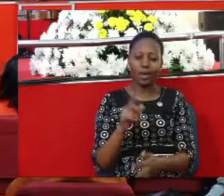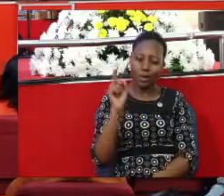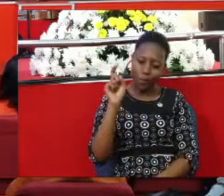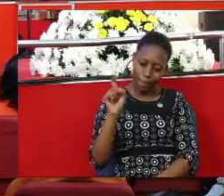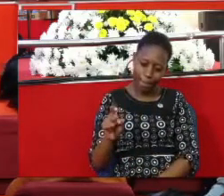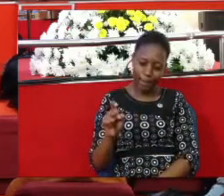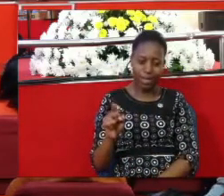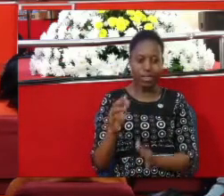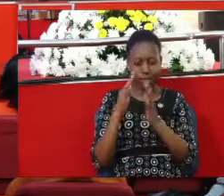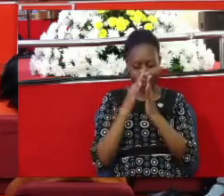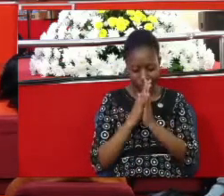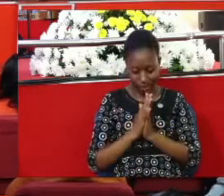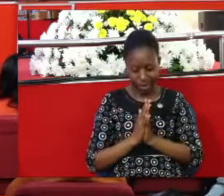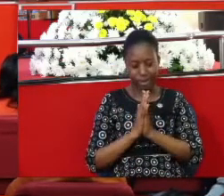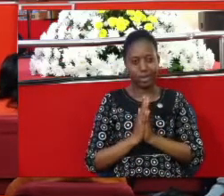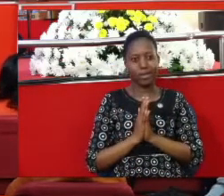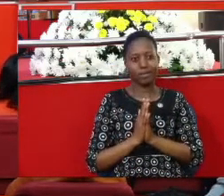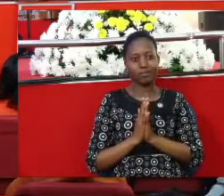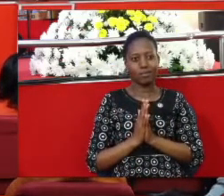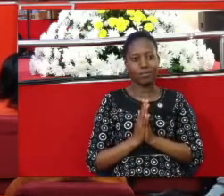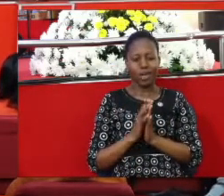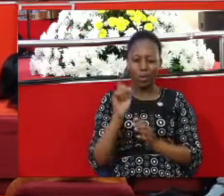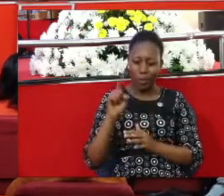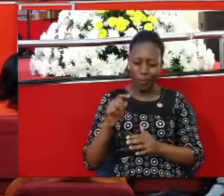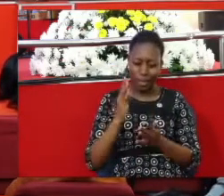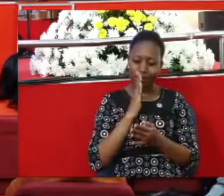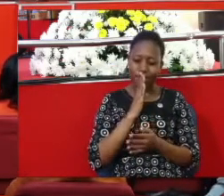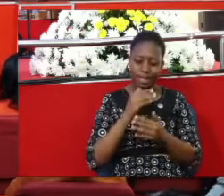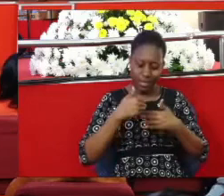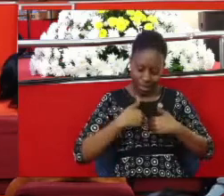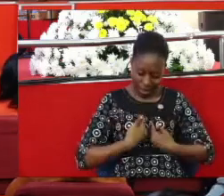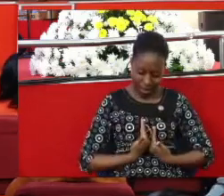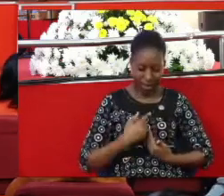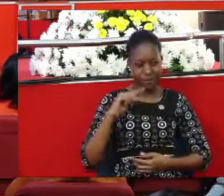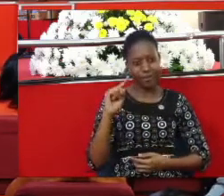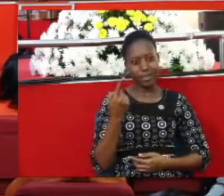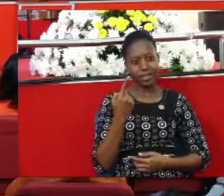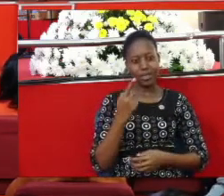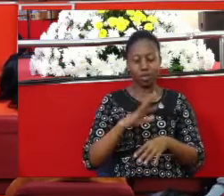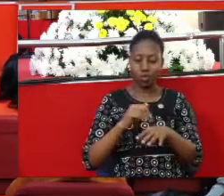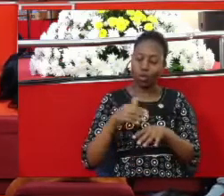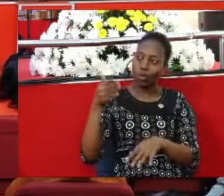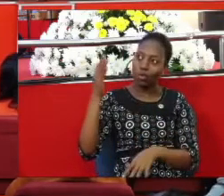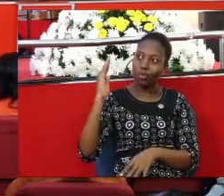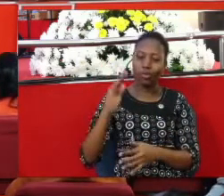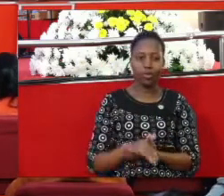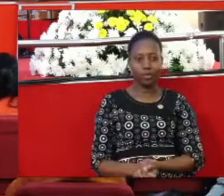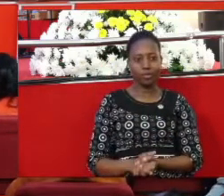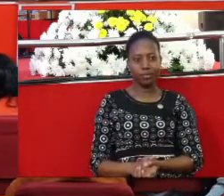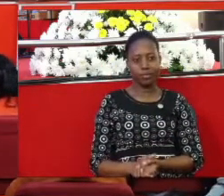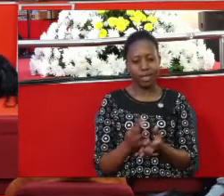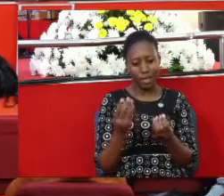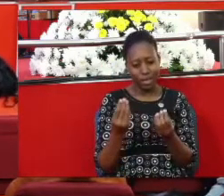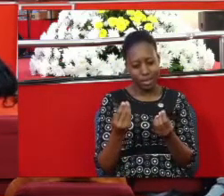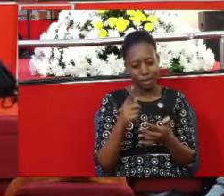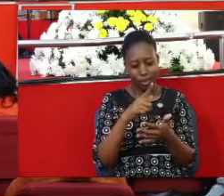say, enough is enough. He prayed a radical prayer. The radical prayer was this,